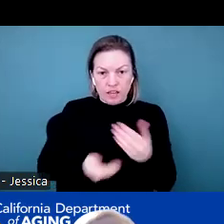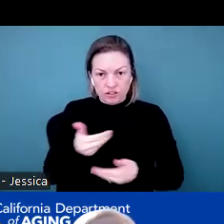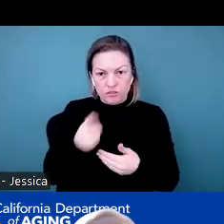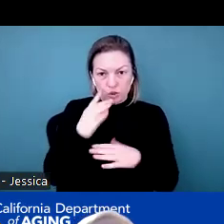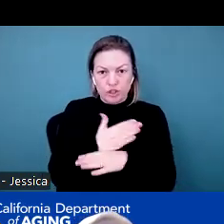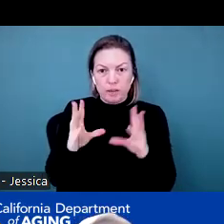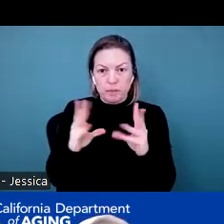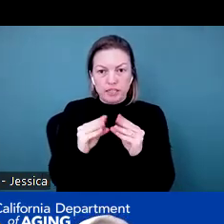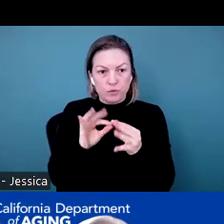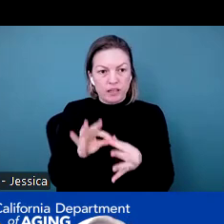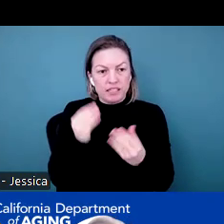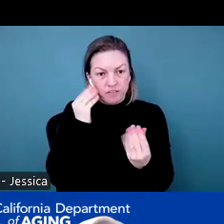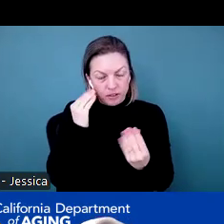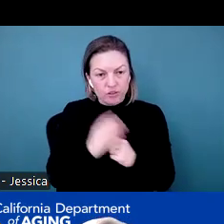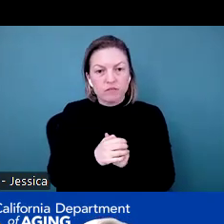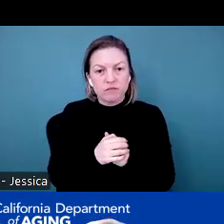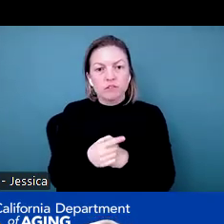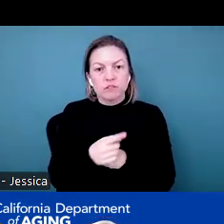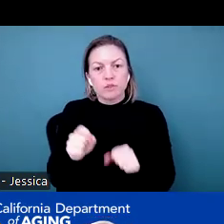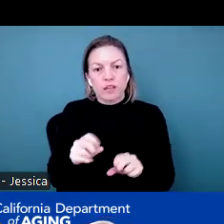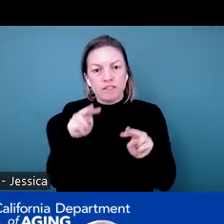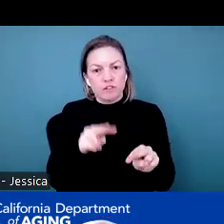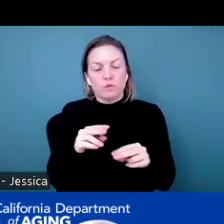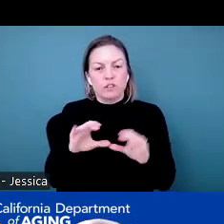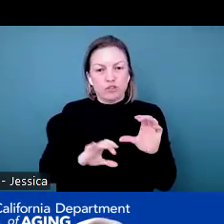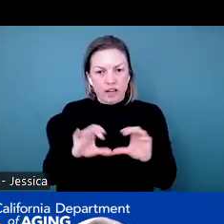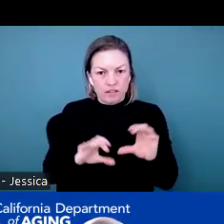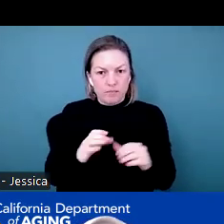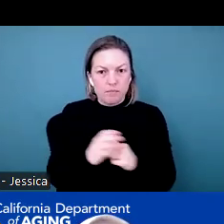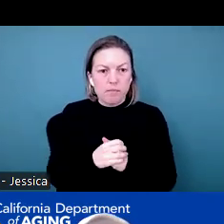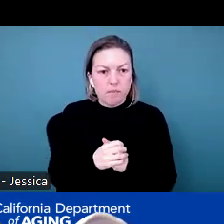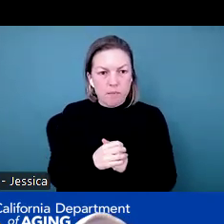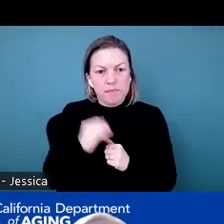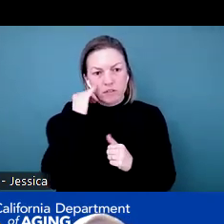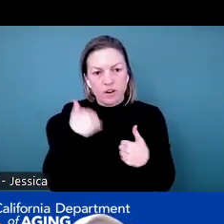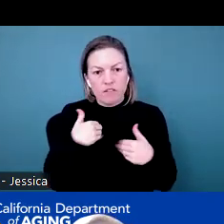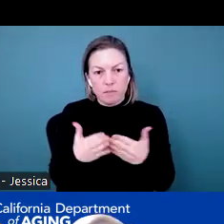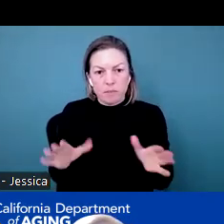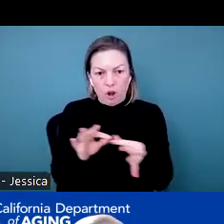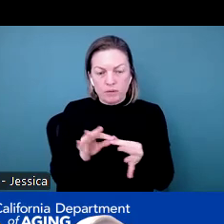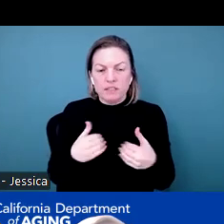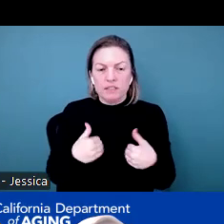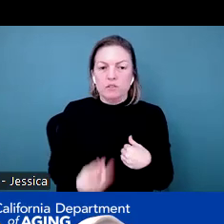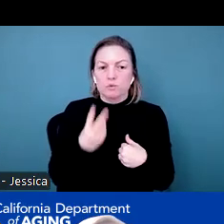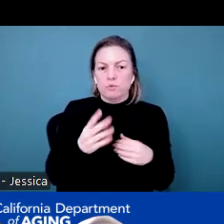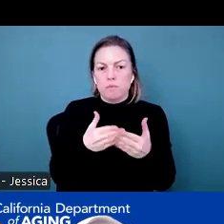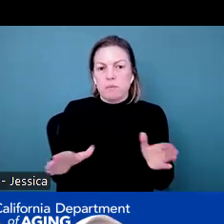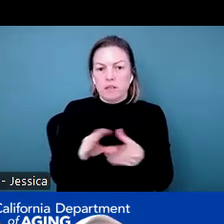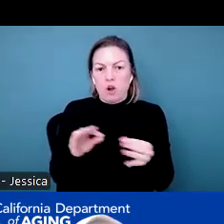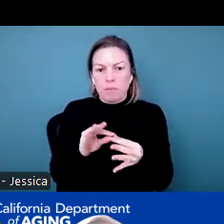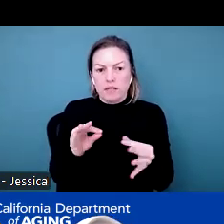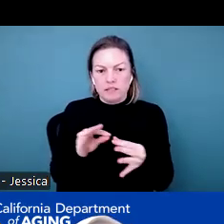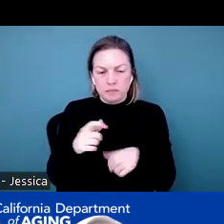meeting-related information, and you're able to view that in the chat. If you have public comments, we have 2 public comment periods,